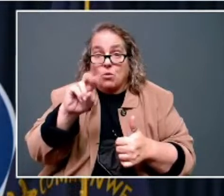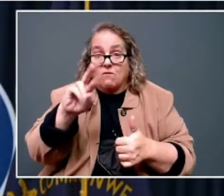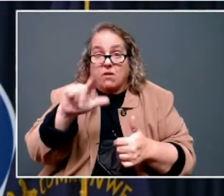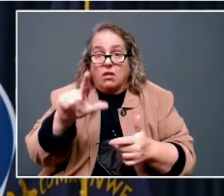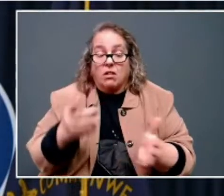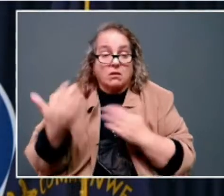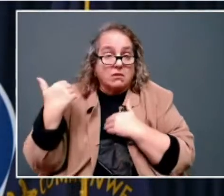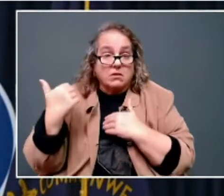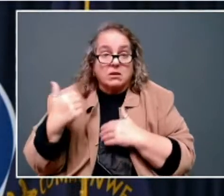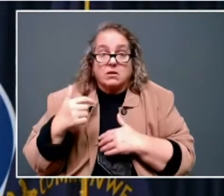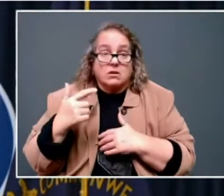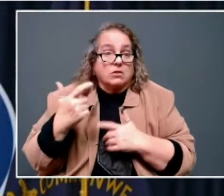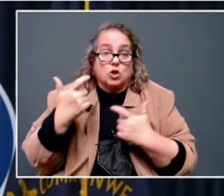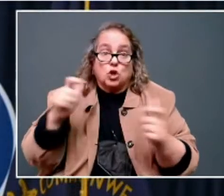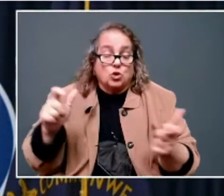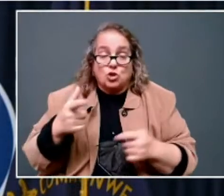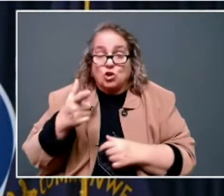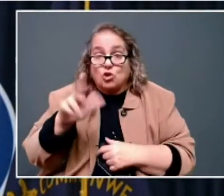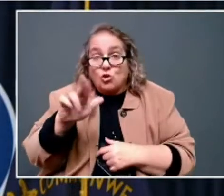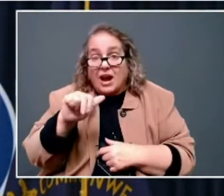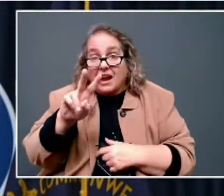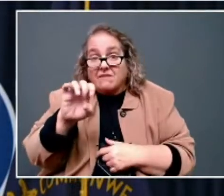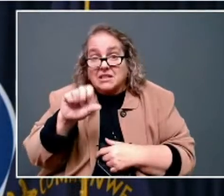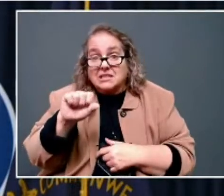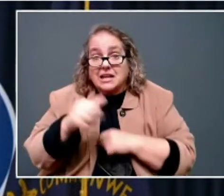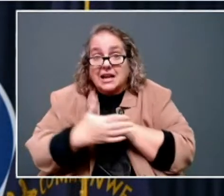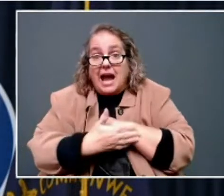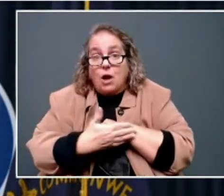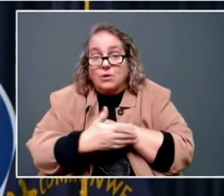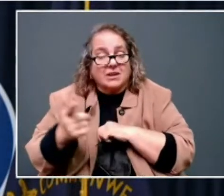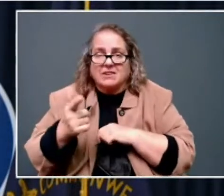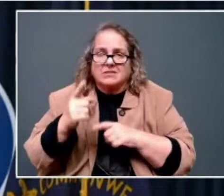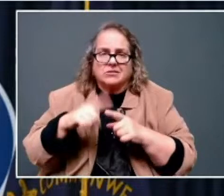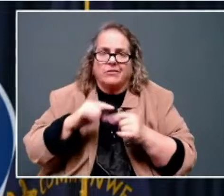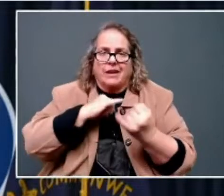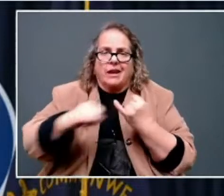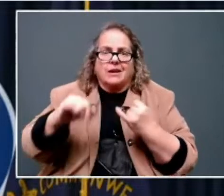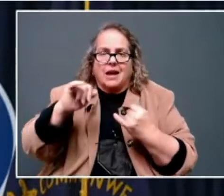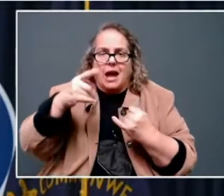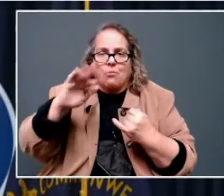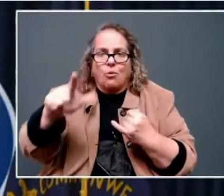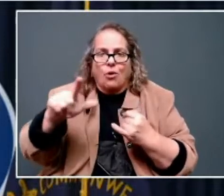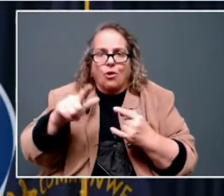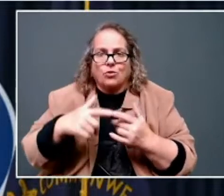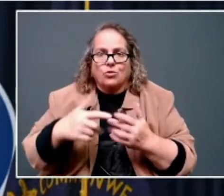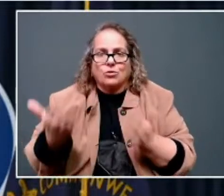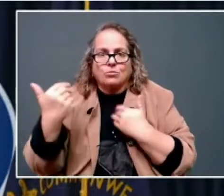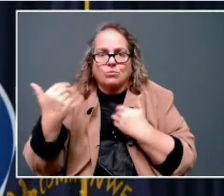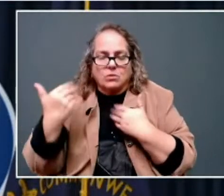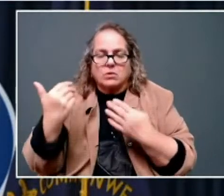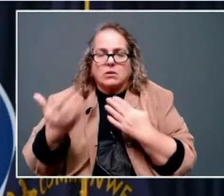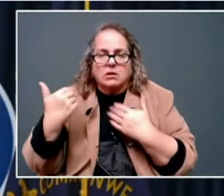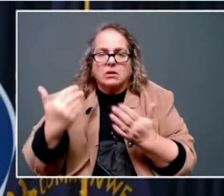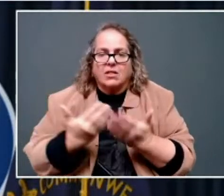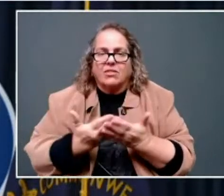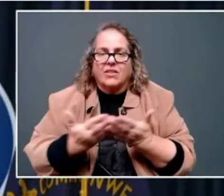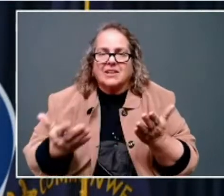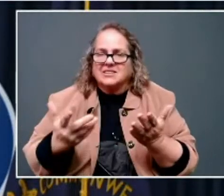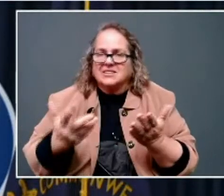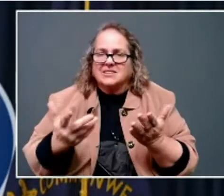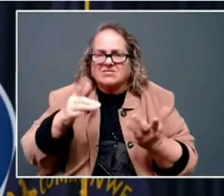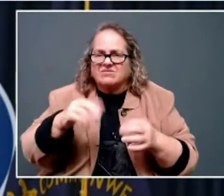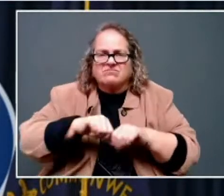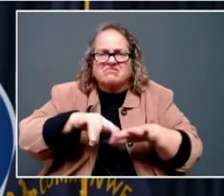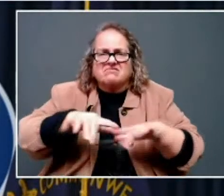going to take through the end of April. All right. So you look at how long that period is. It's right now